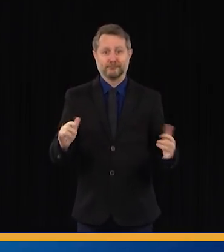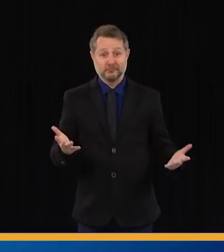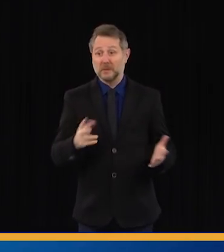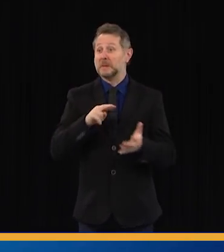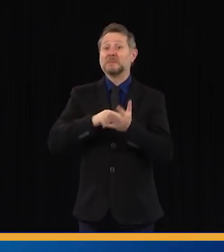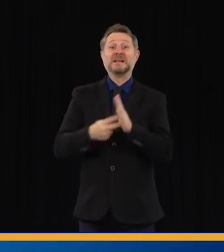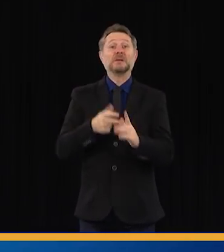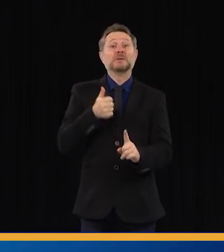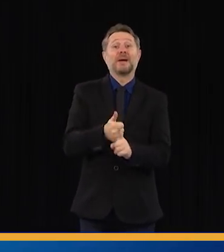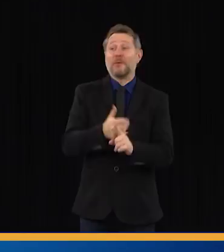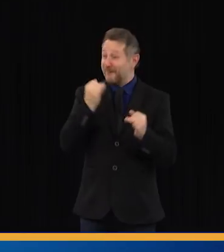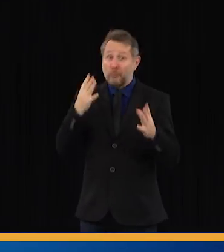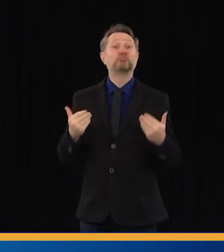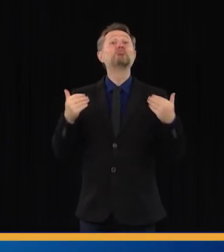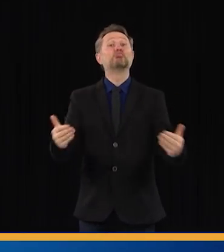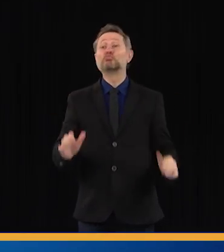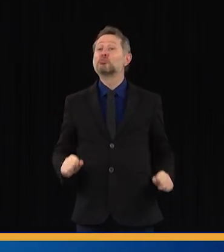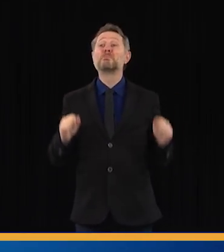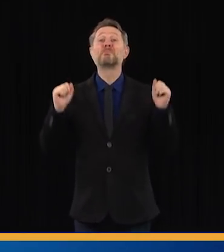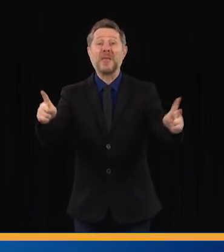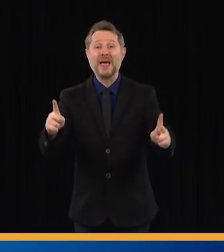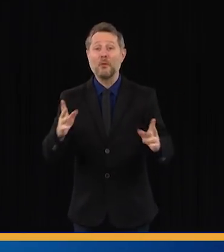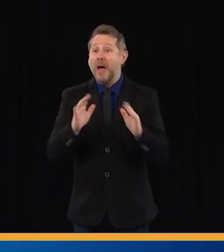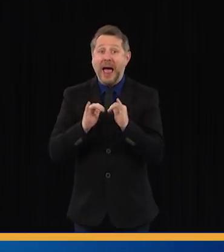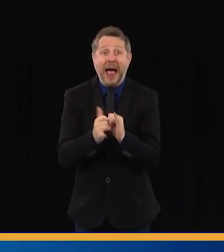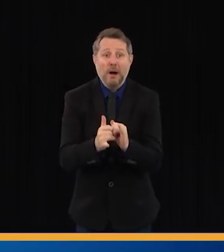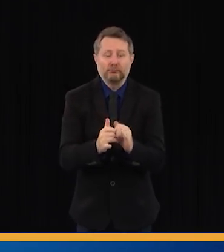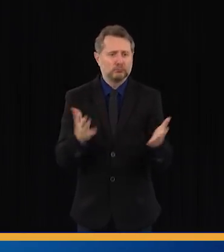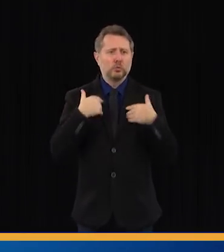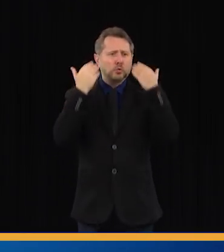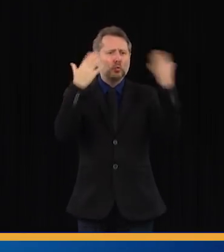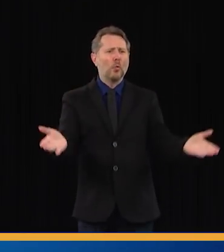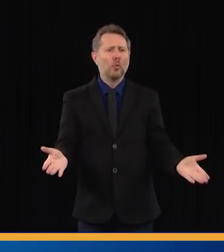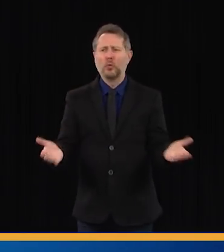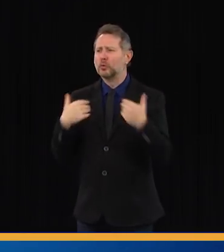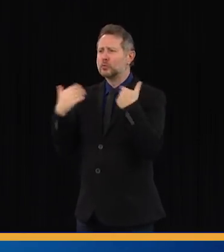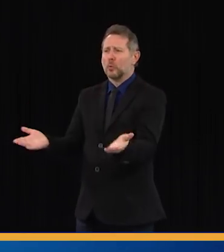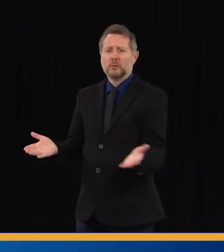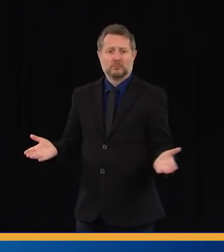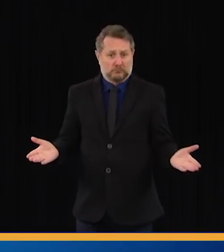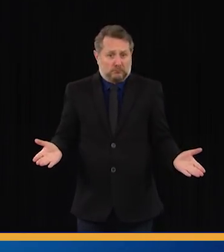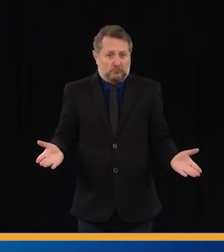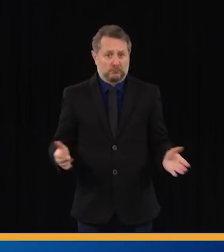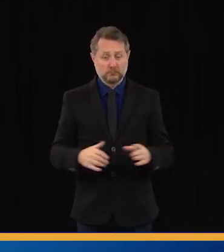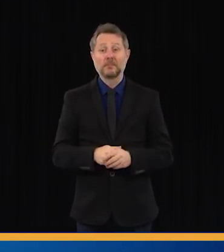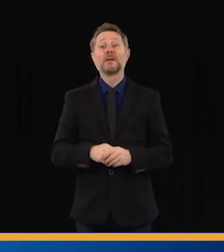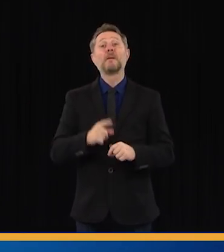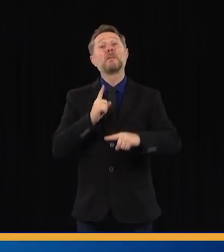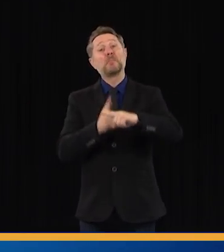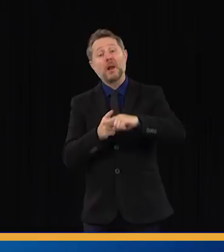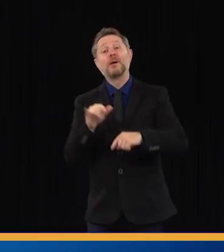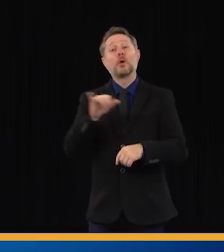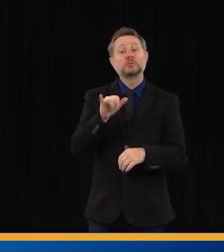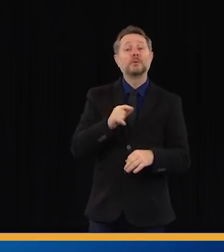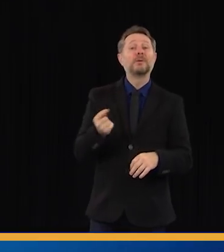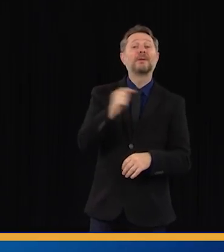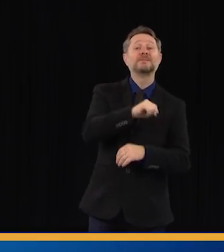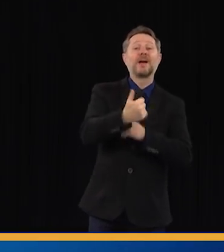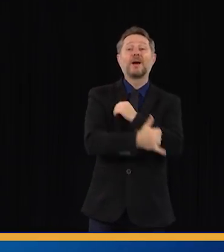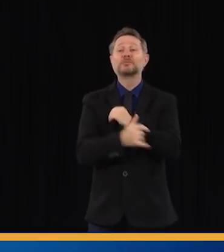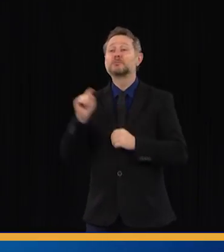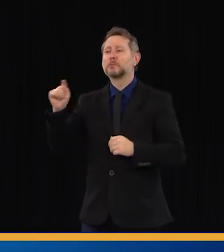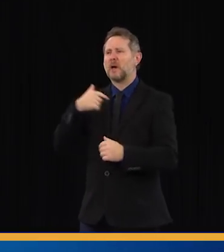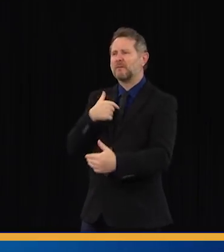this before. Also, you look around the world, you see warning signs from countries who have